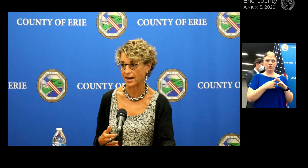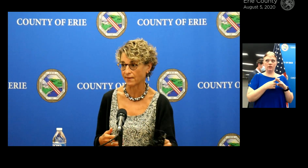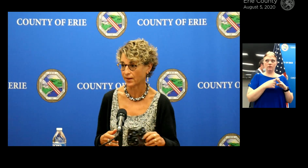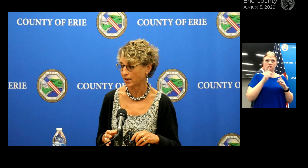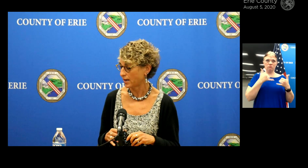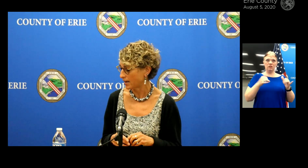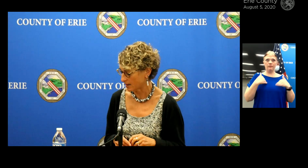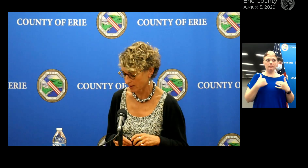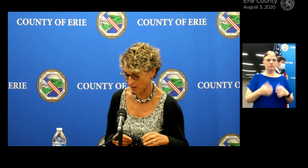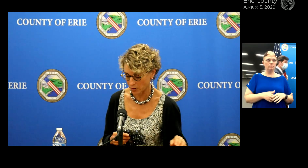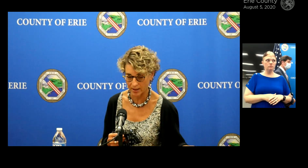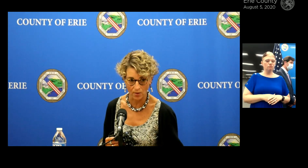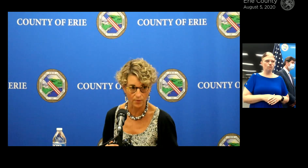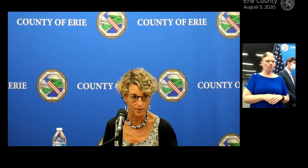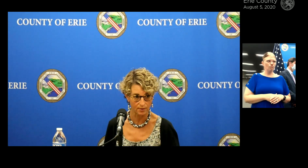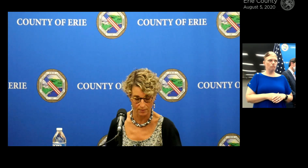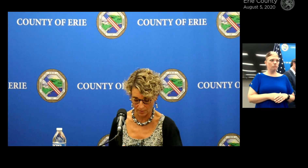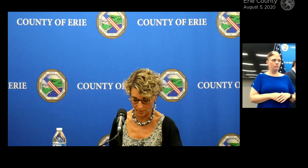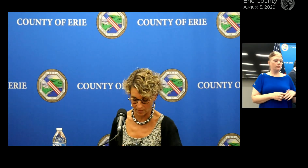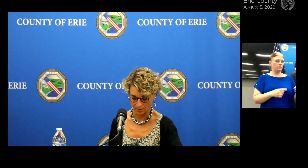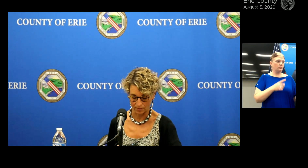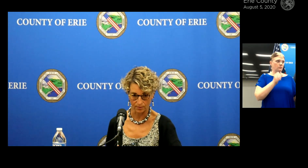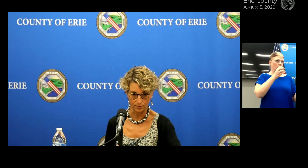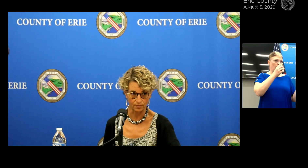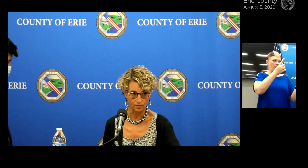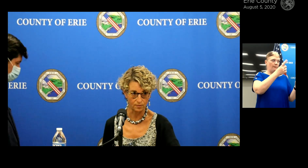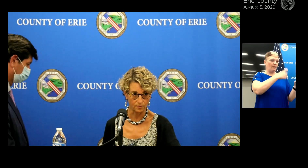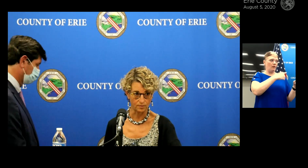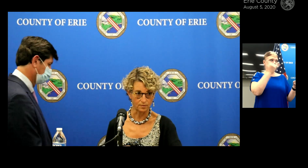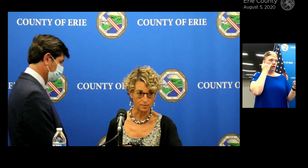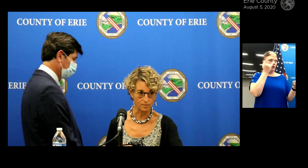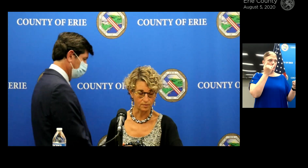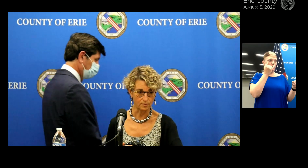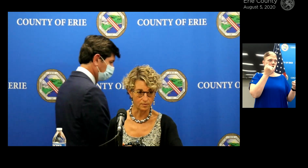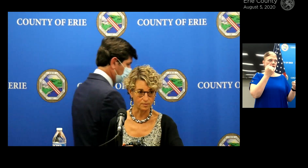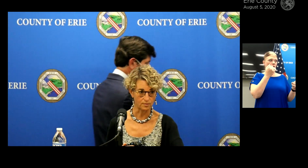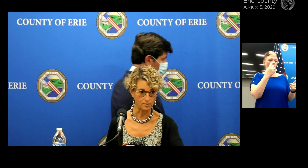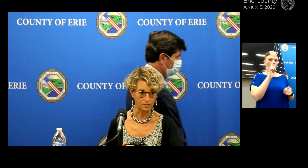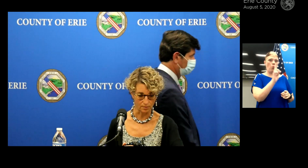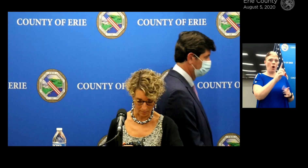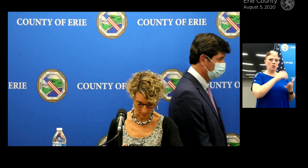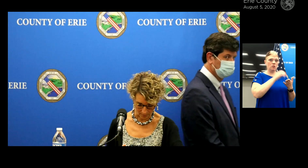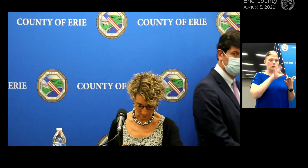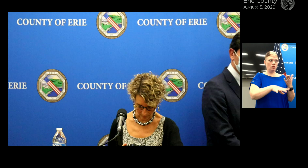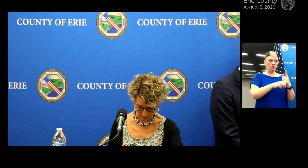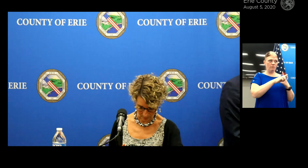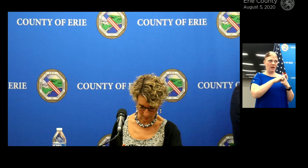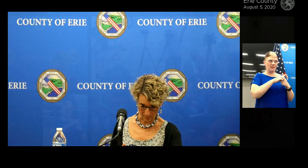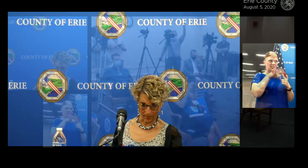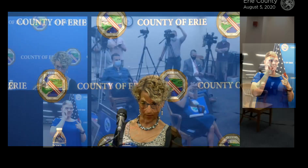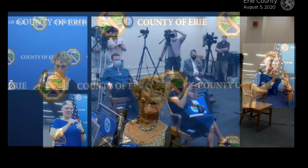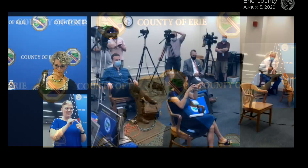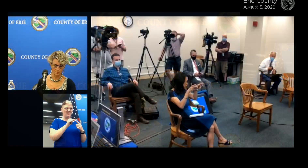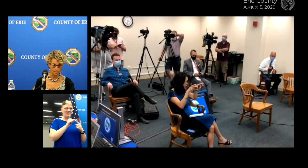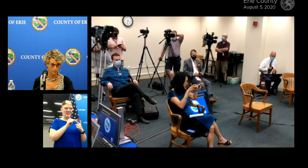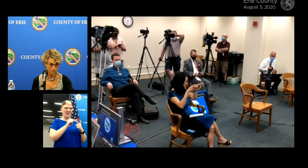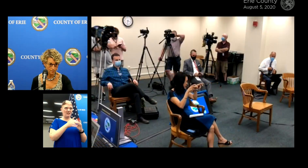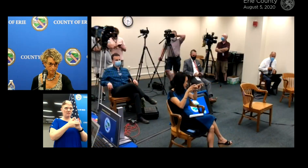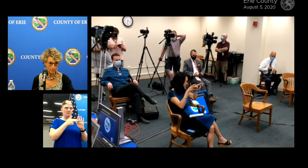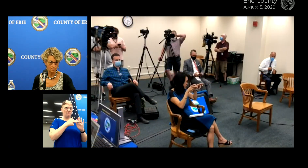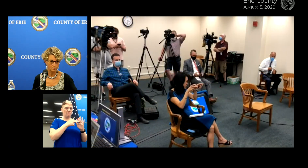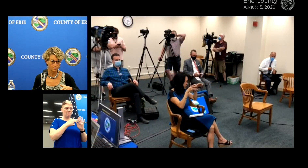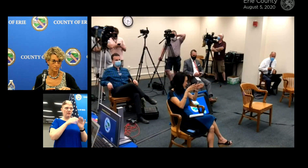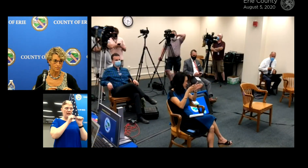still have. So And I'll there was turn it only, over. I'm sorry, just a single student test positive, does that count as an outbreak if it's a single student